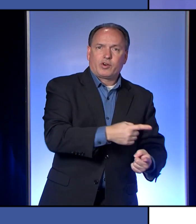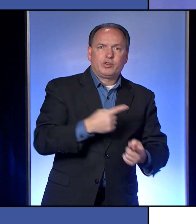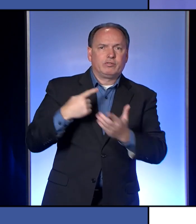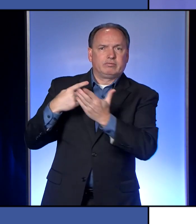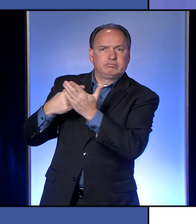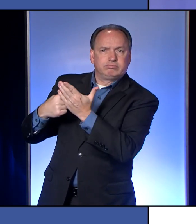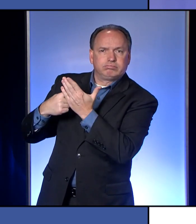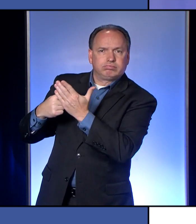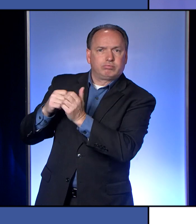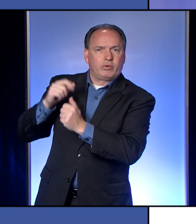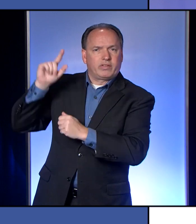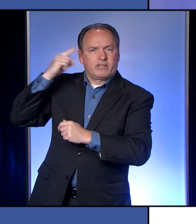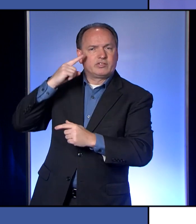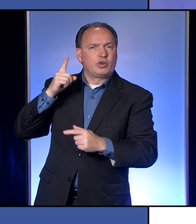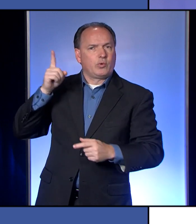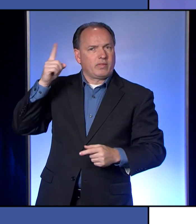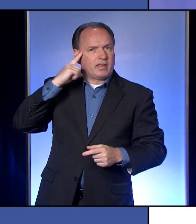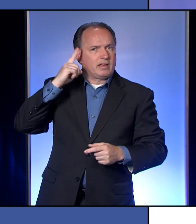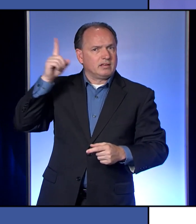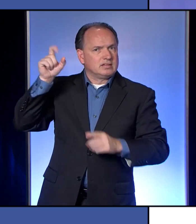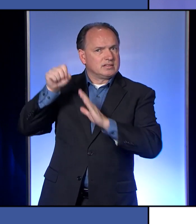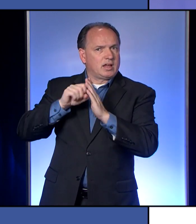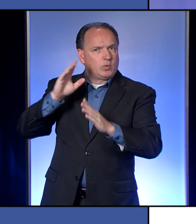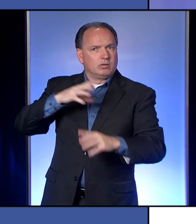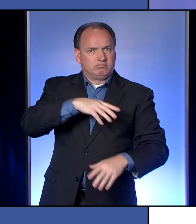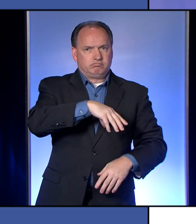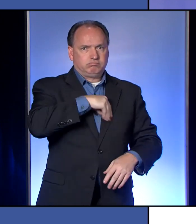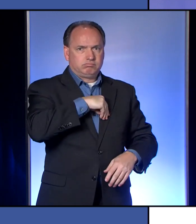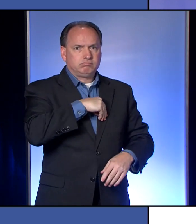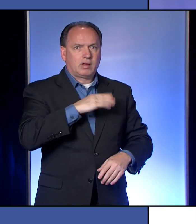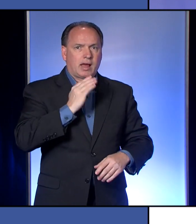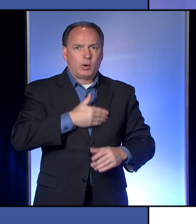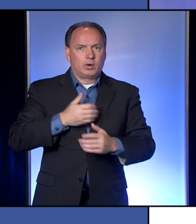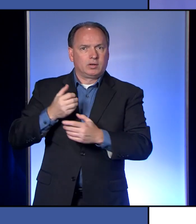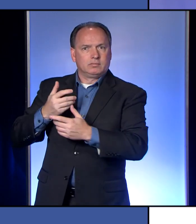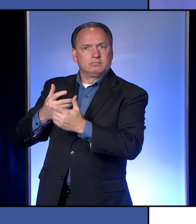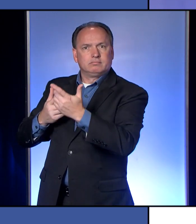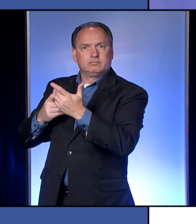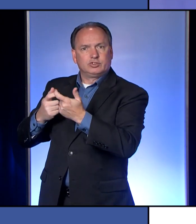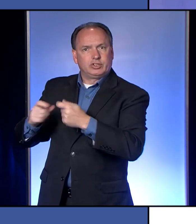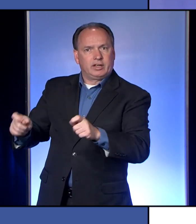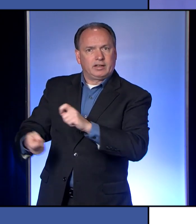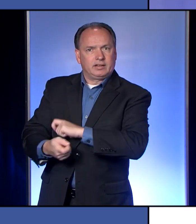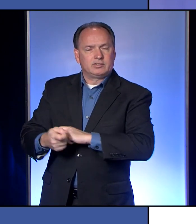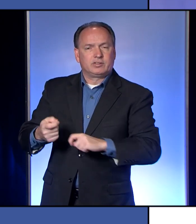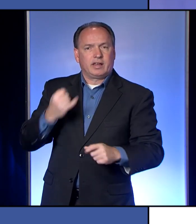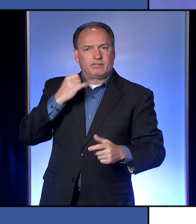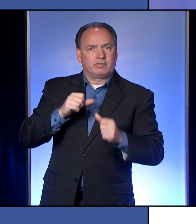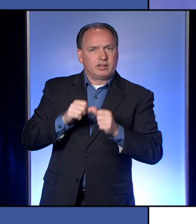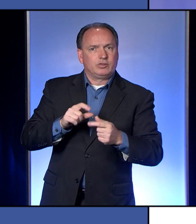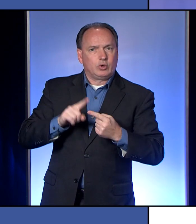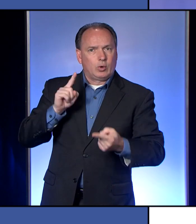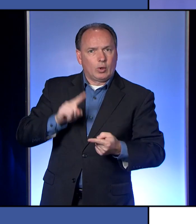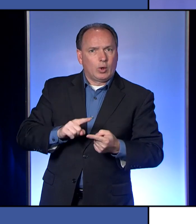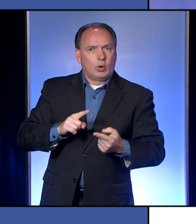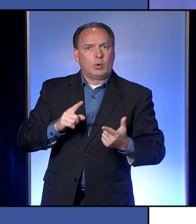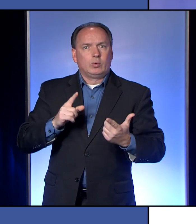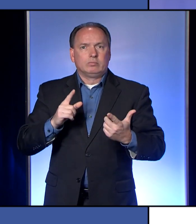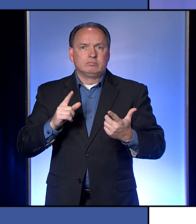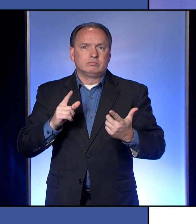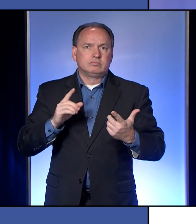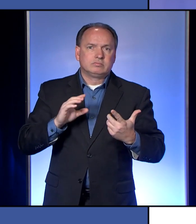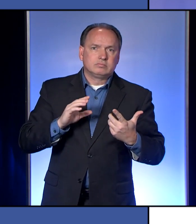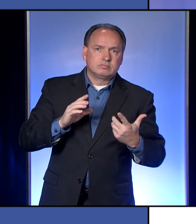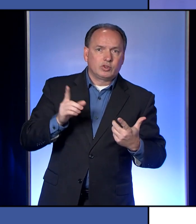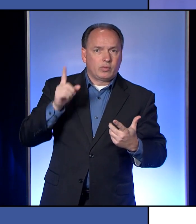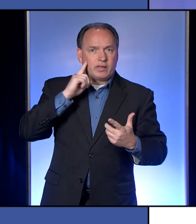office, how receptive do you think they'll be to that if our numbers continue to be single digits, low single digits on some days? You think